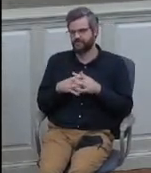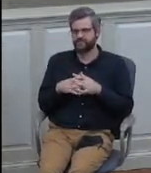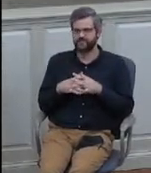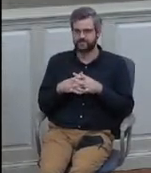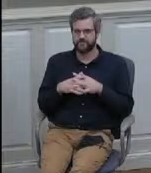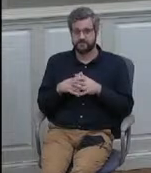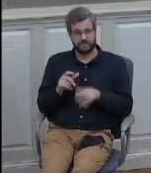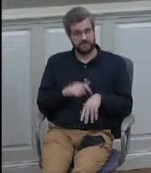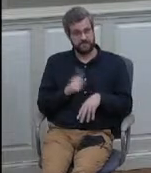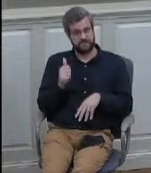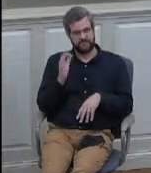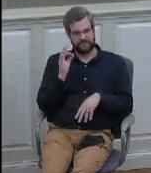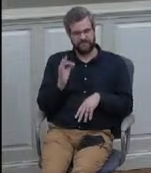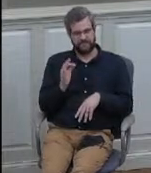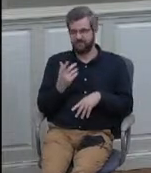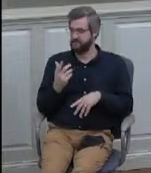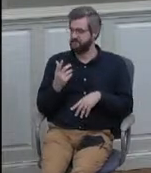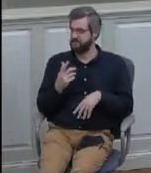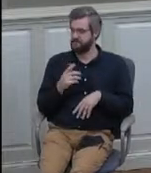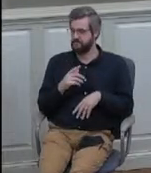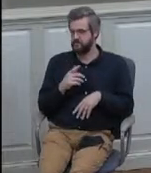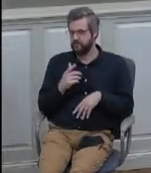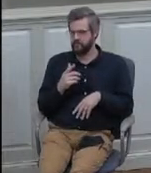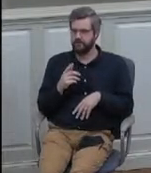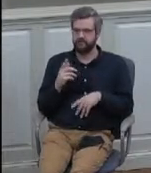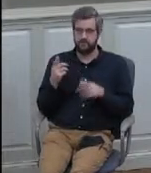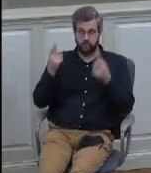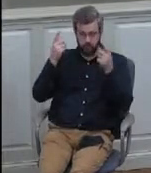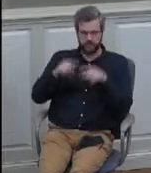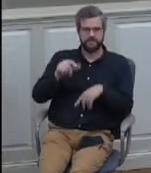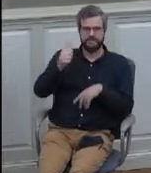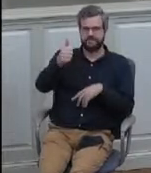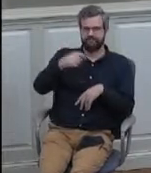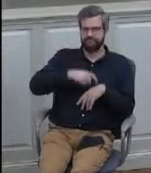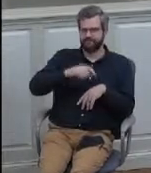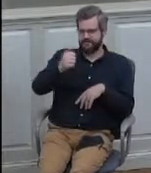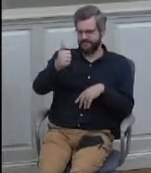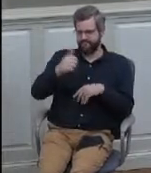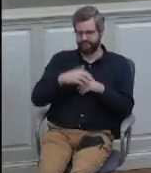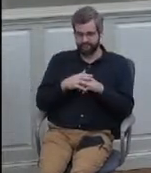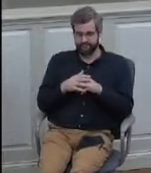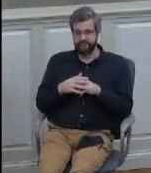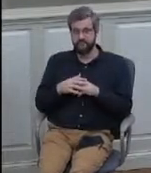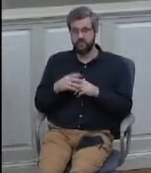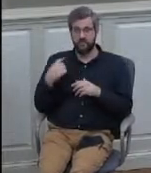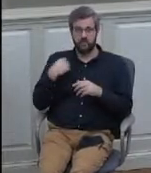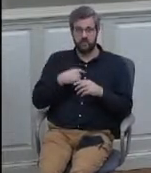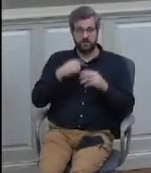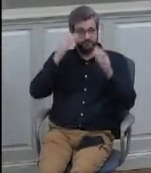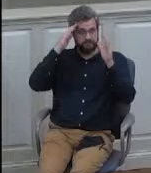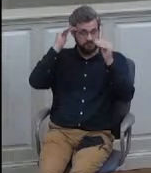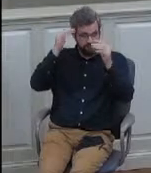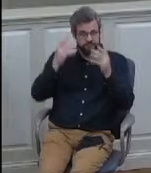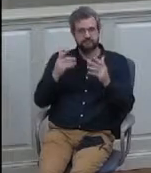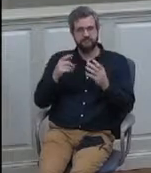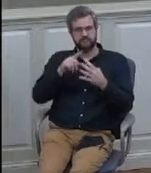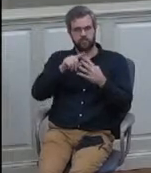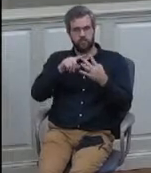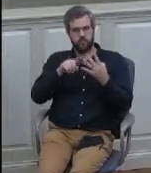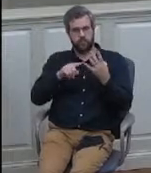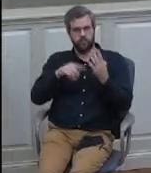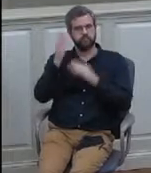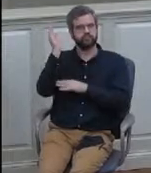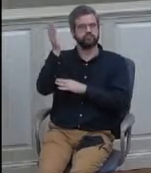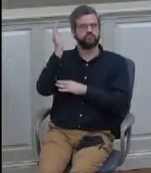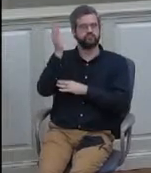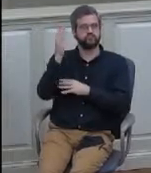No. Okay, fine. 10 o'clock. 10 o'clock it is, and then we're anticipating having presentation of those four, and then we